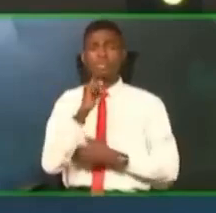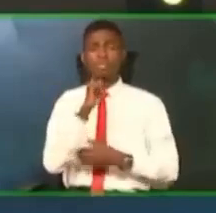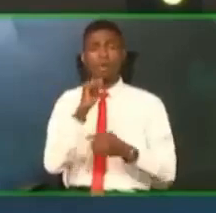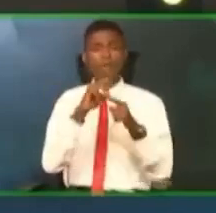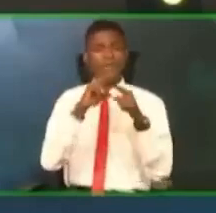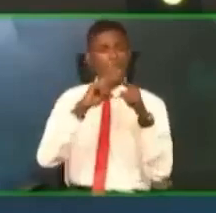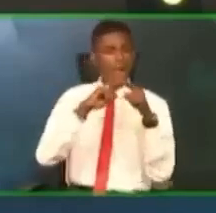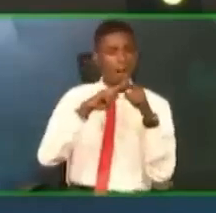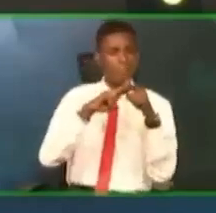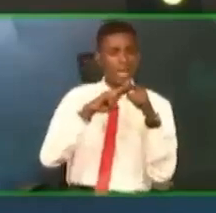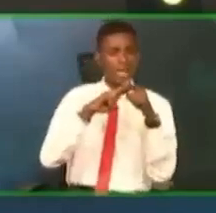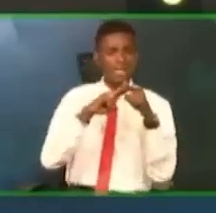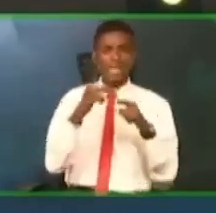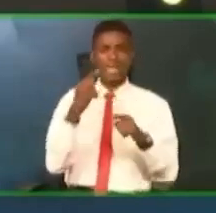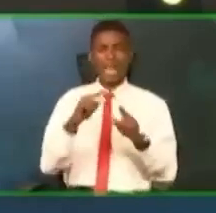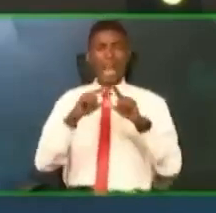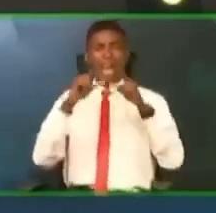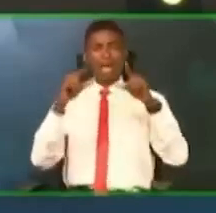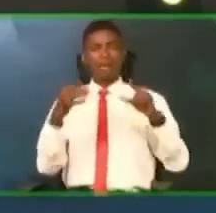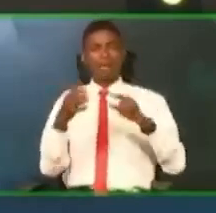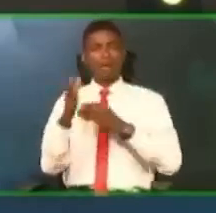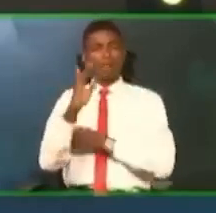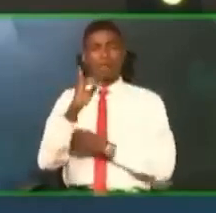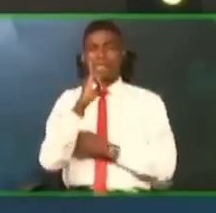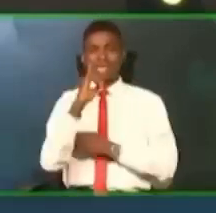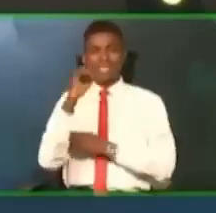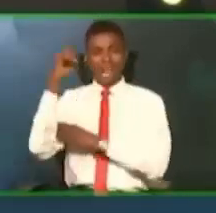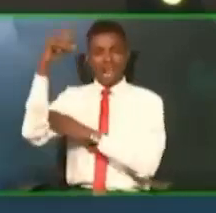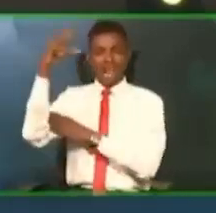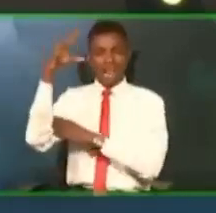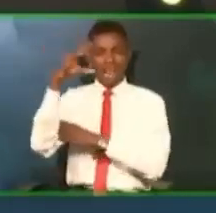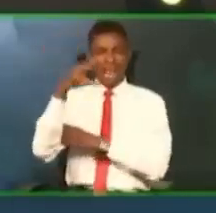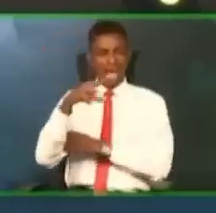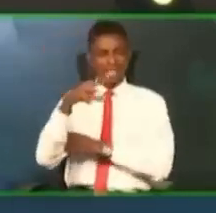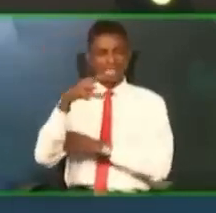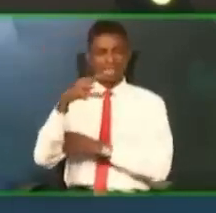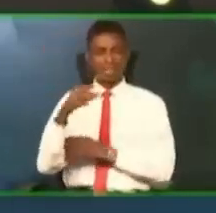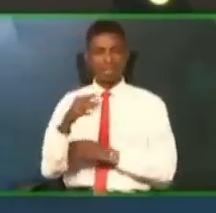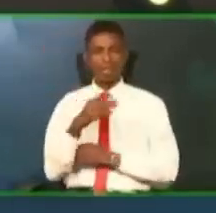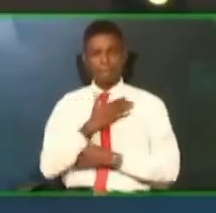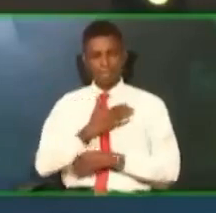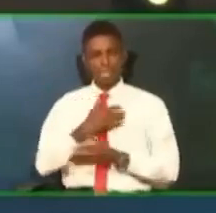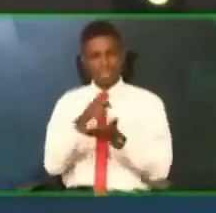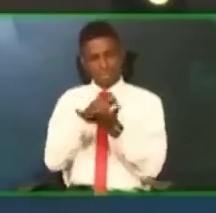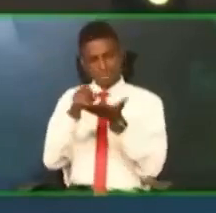The language of God is light. Please write it down.